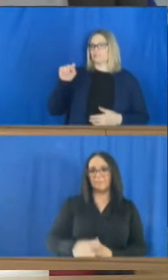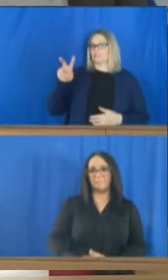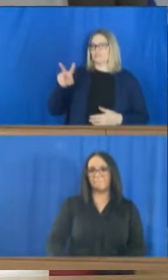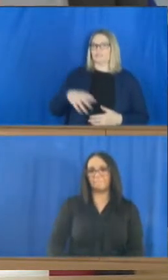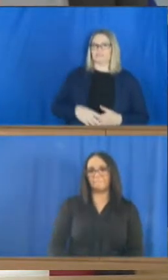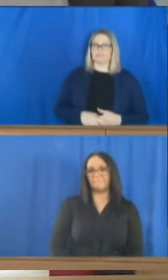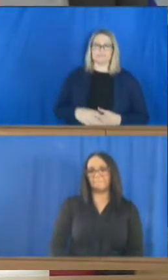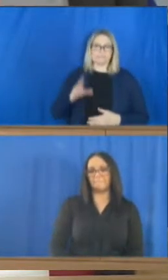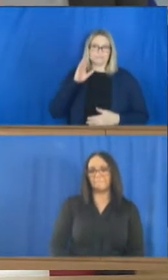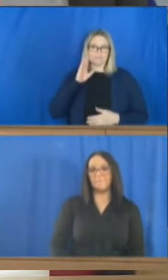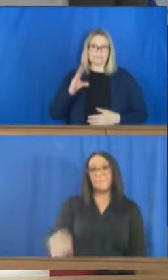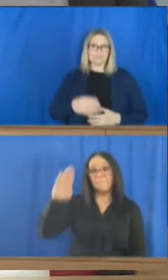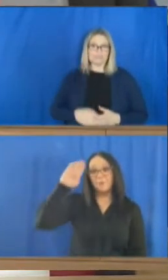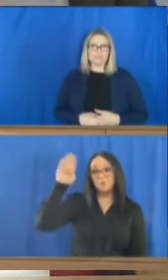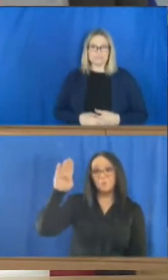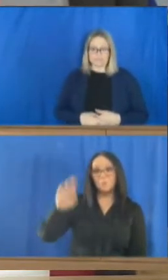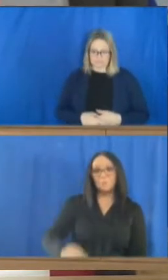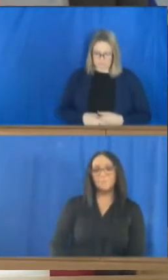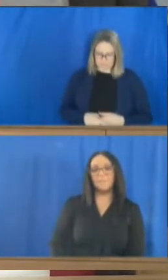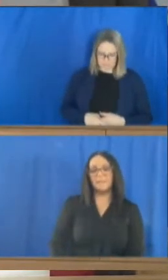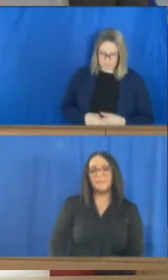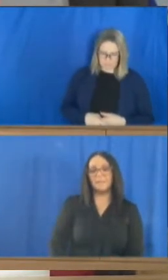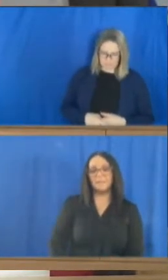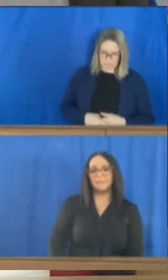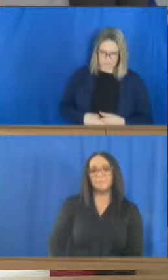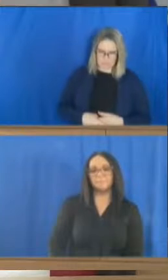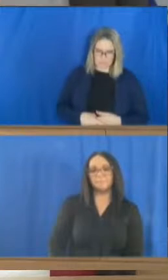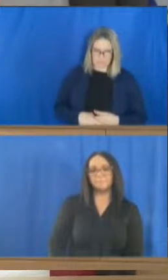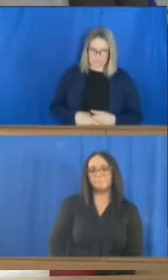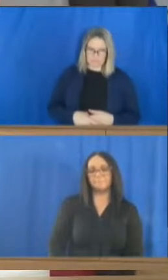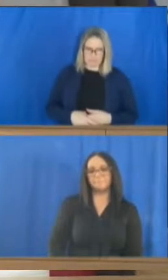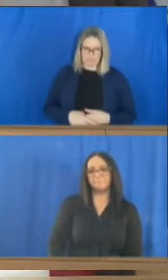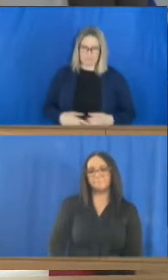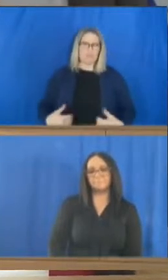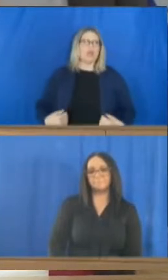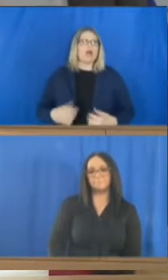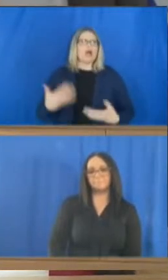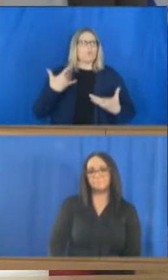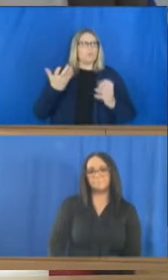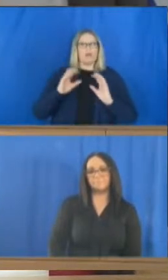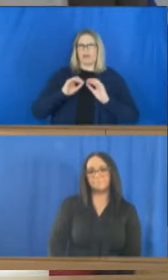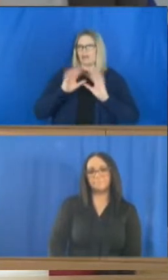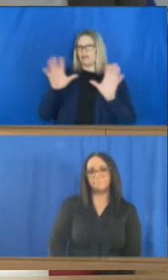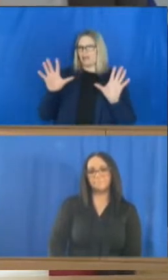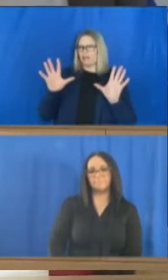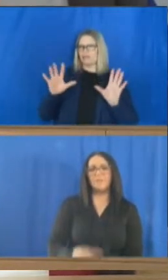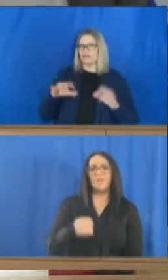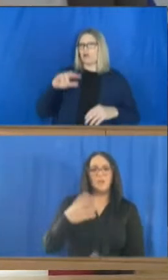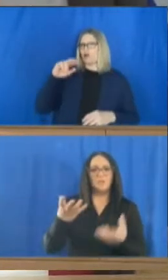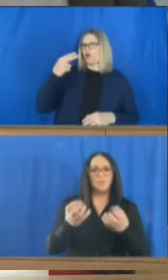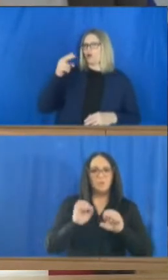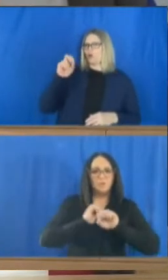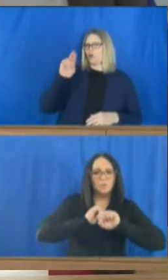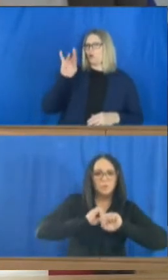to ask or request for level 3. So are they okay with this?